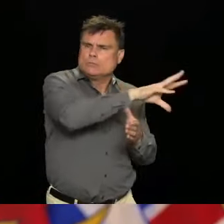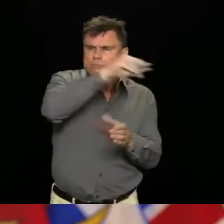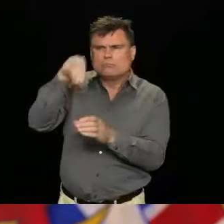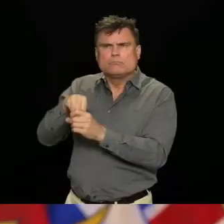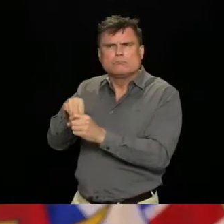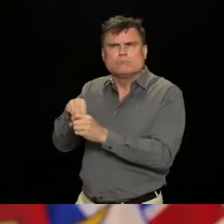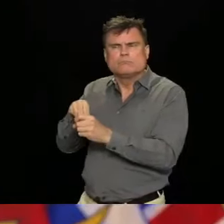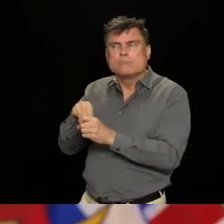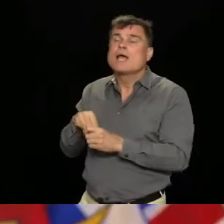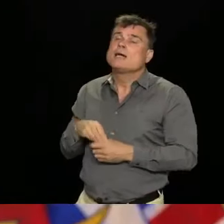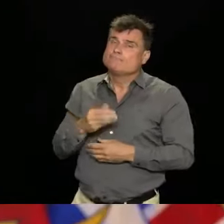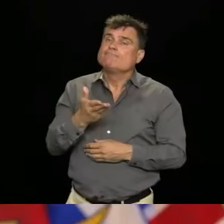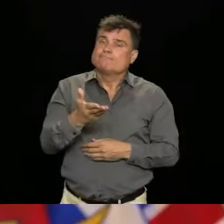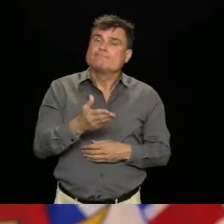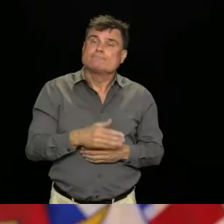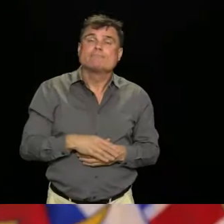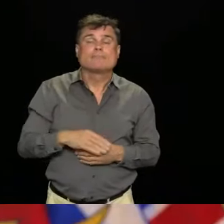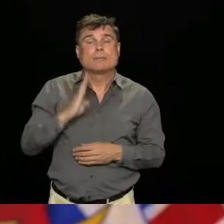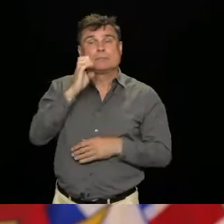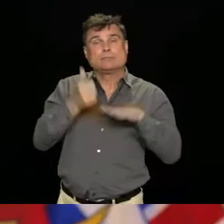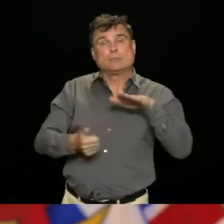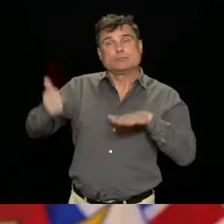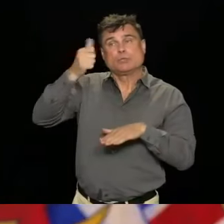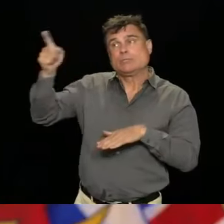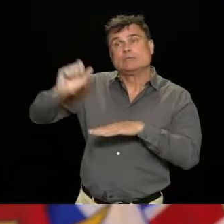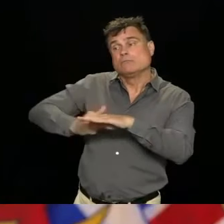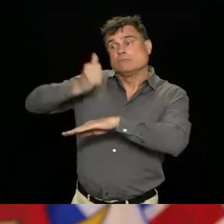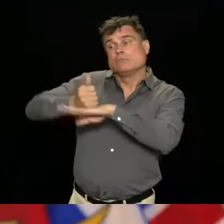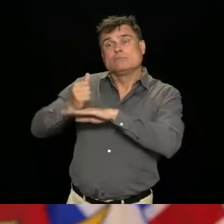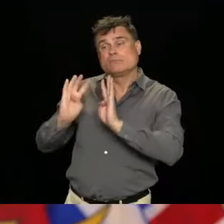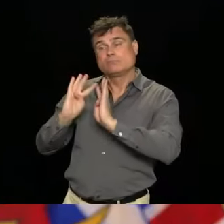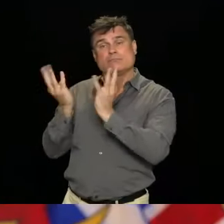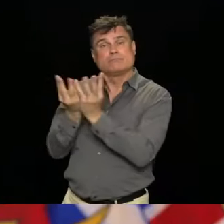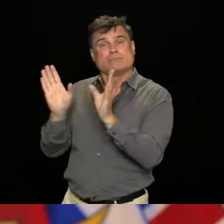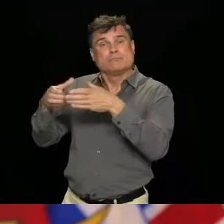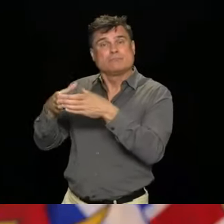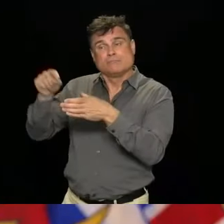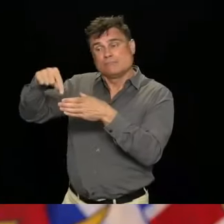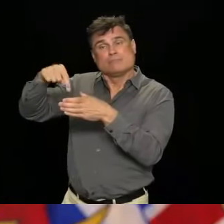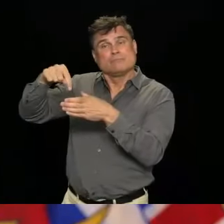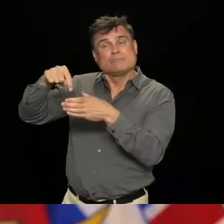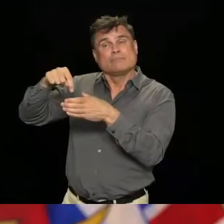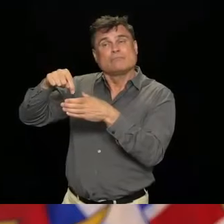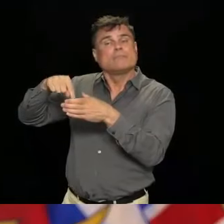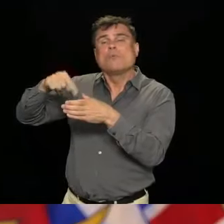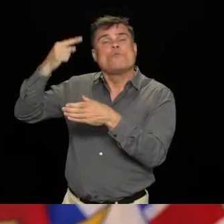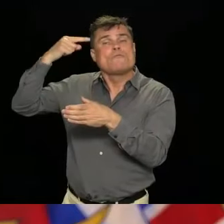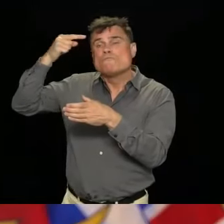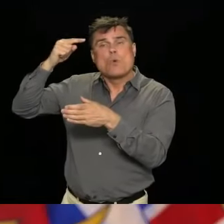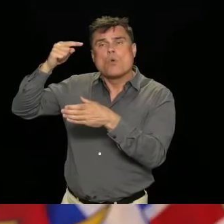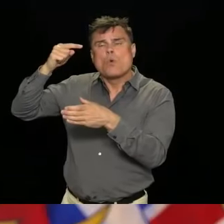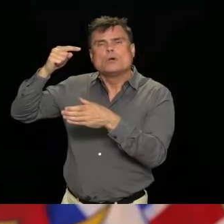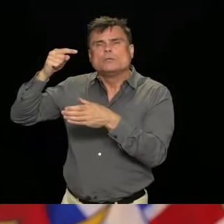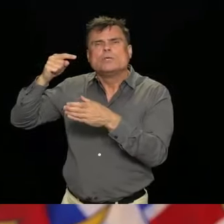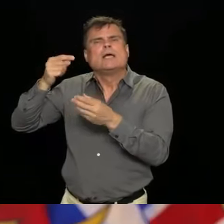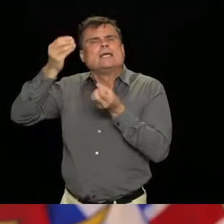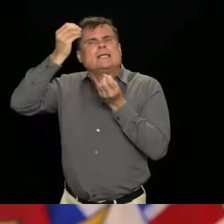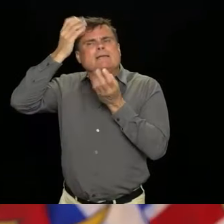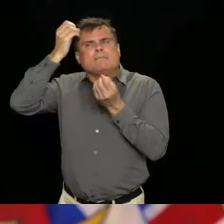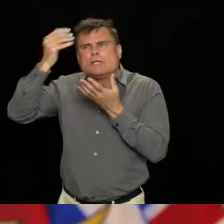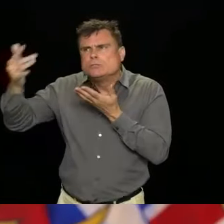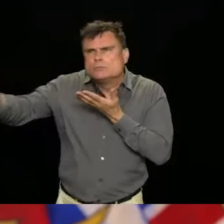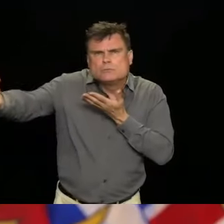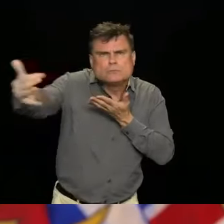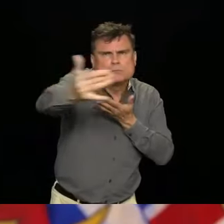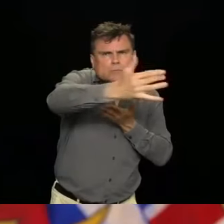give us the read from their organizations, their provincial organizations on the ground. It's not to determine the recovery plan. That will